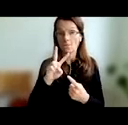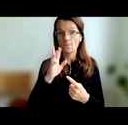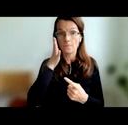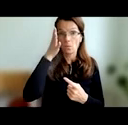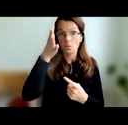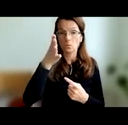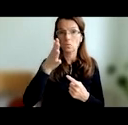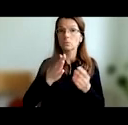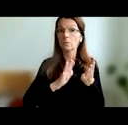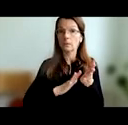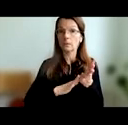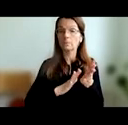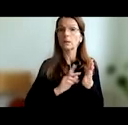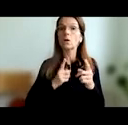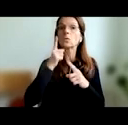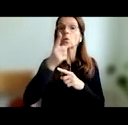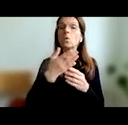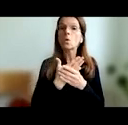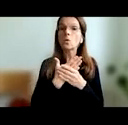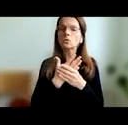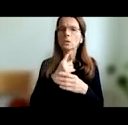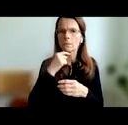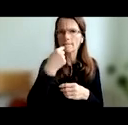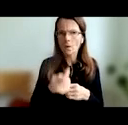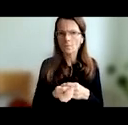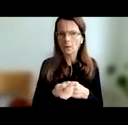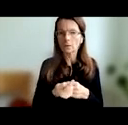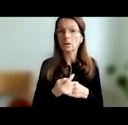to look into the future, so